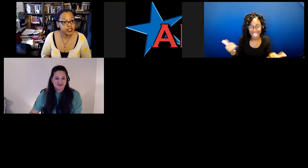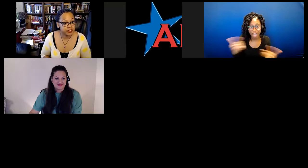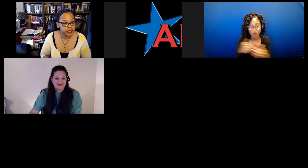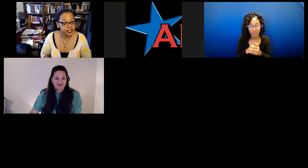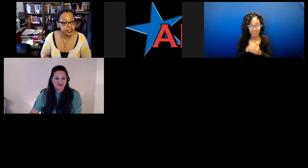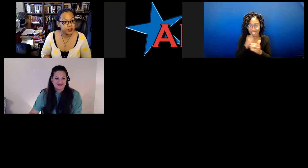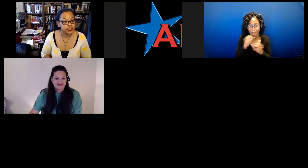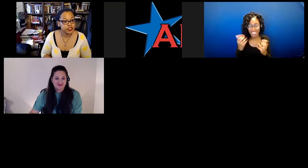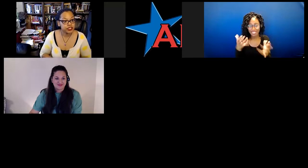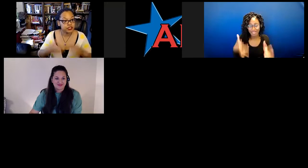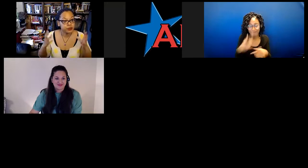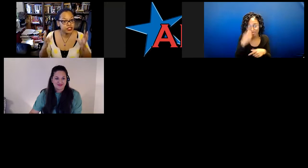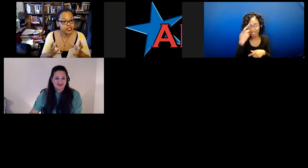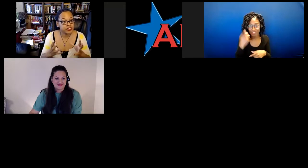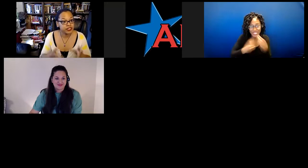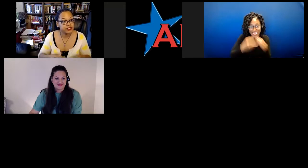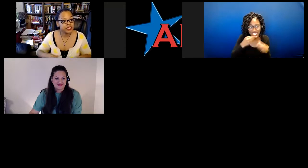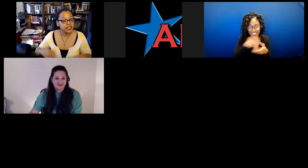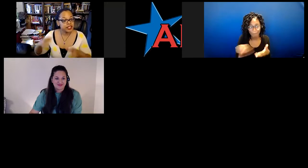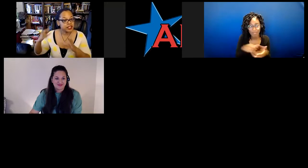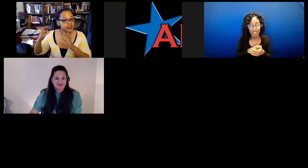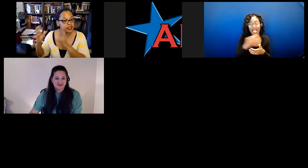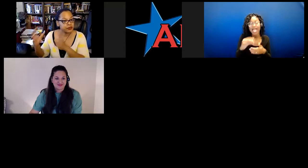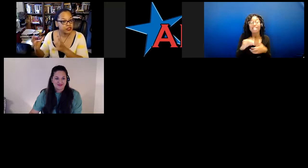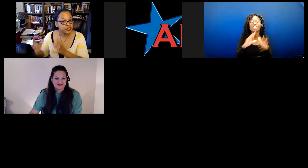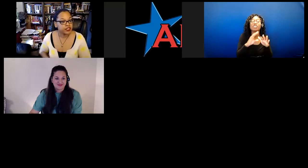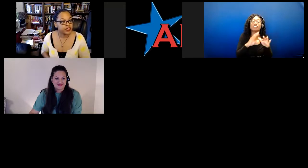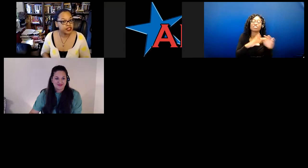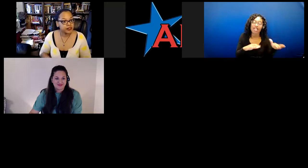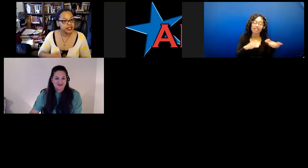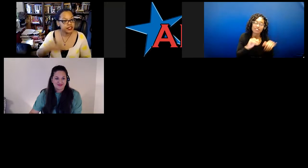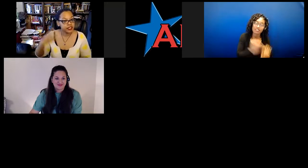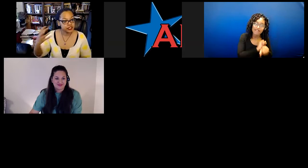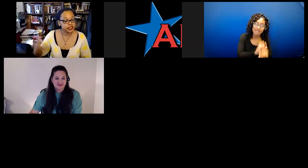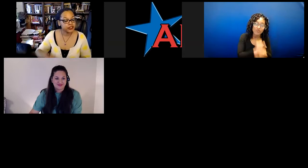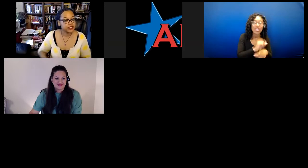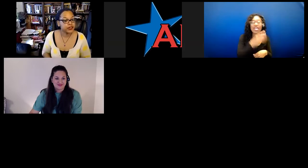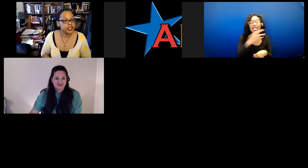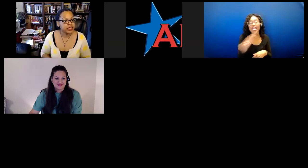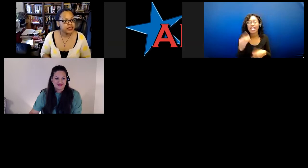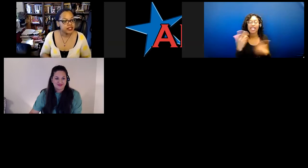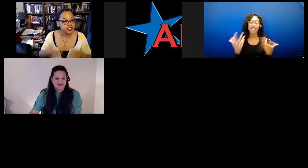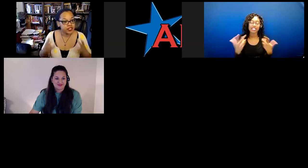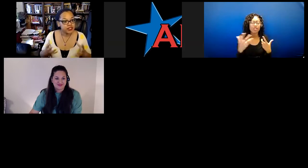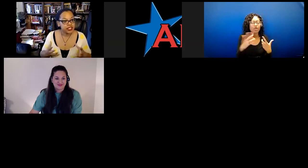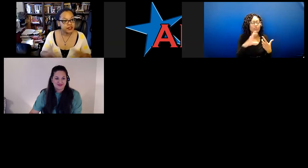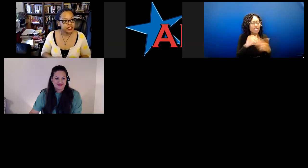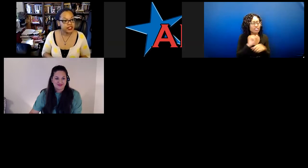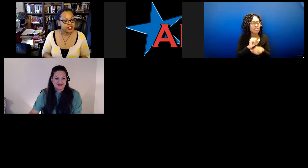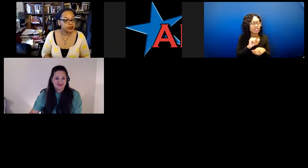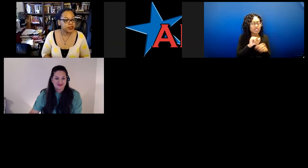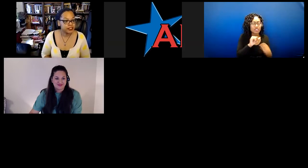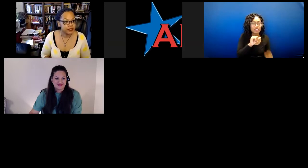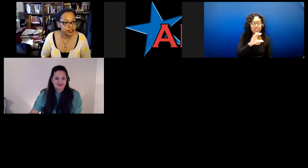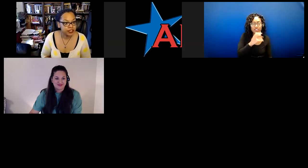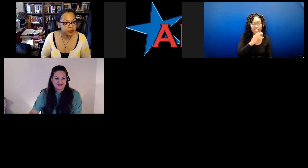chattel slavery, which is the difference between chattel slavery and the slavery we traditionally think of, like indentured servitude, is that chattel slavery is not